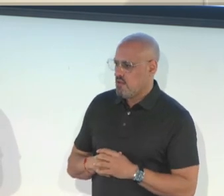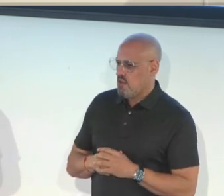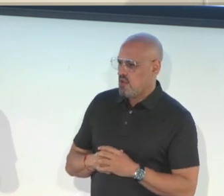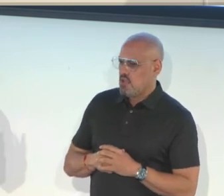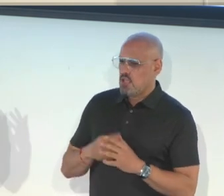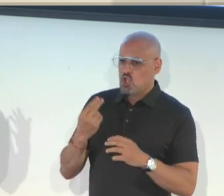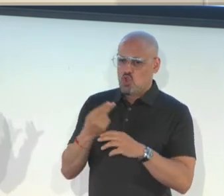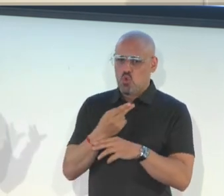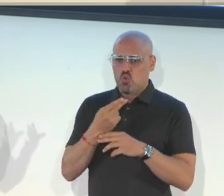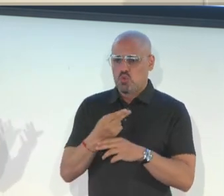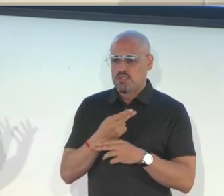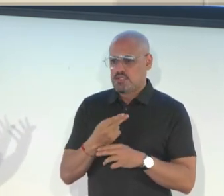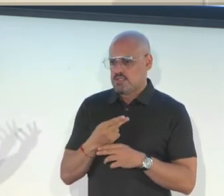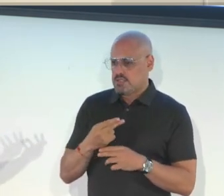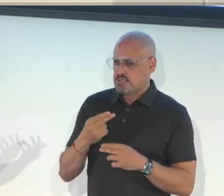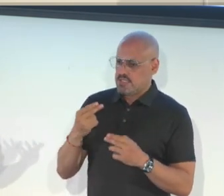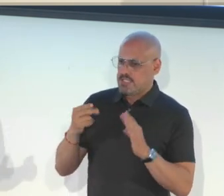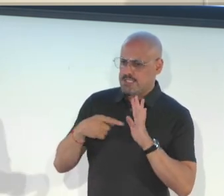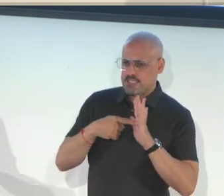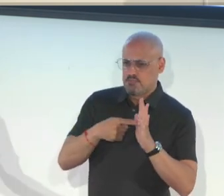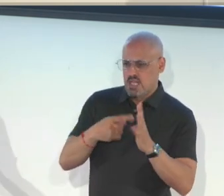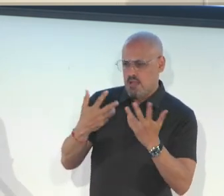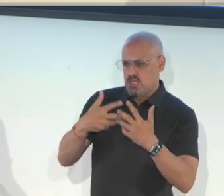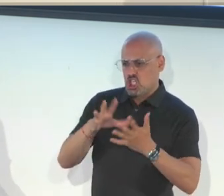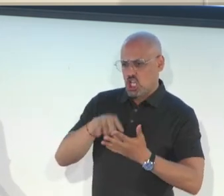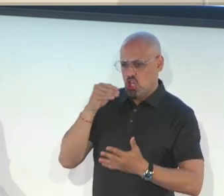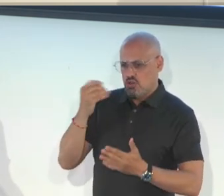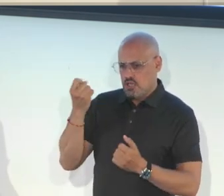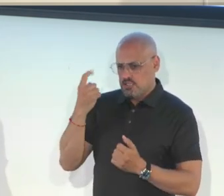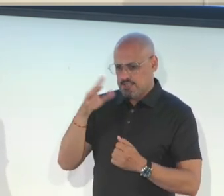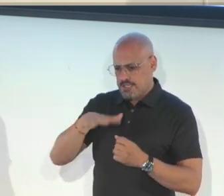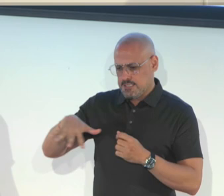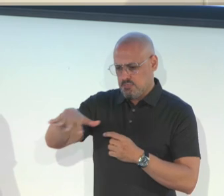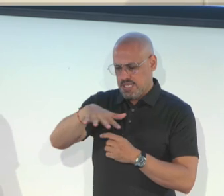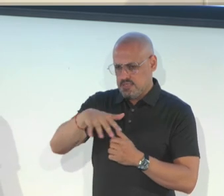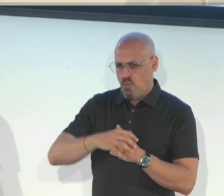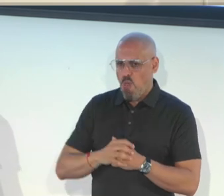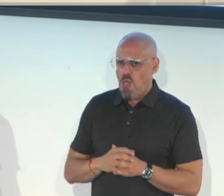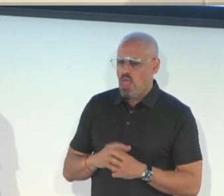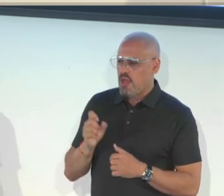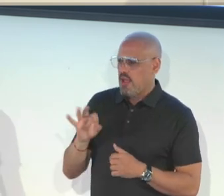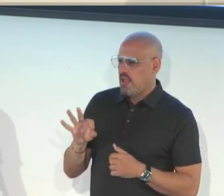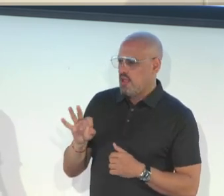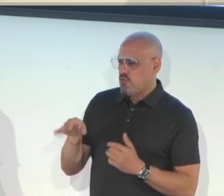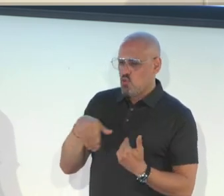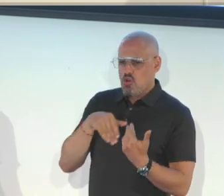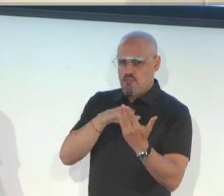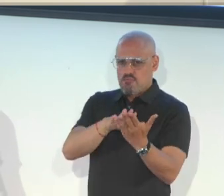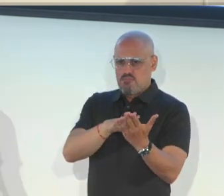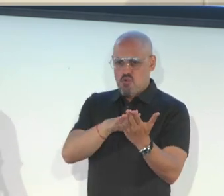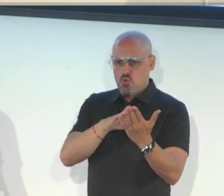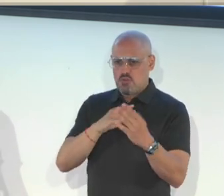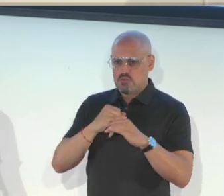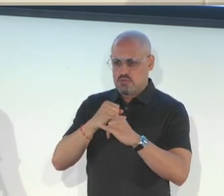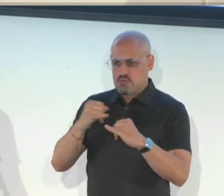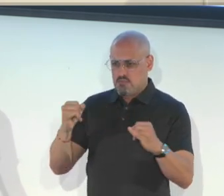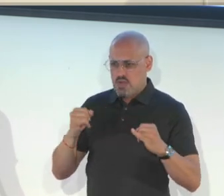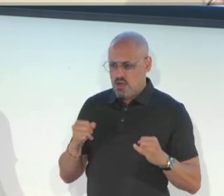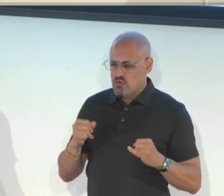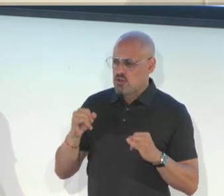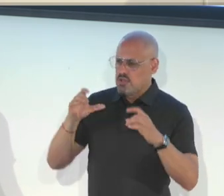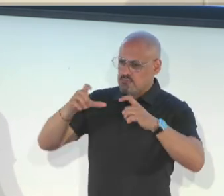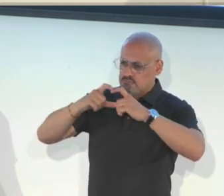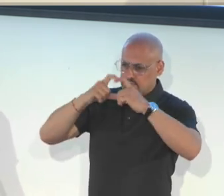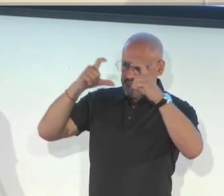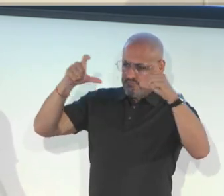are using head-mounted displays in machine learning to understand the space around us. So if you approach a boundary to a VR